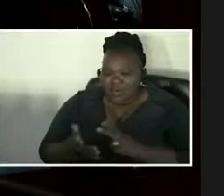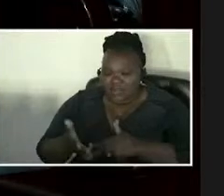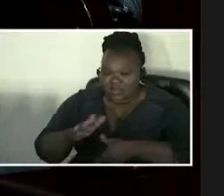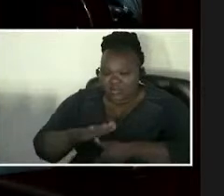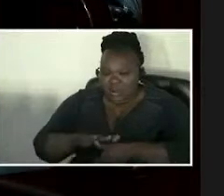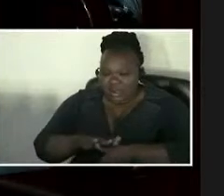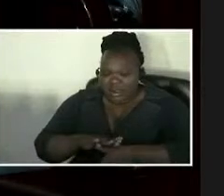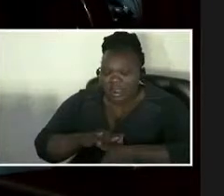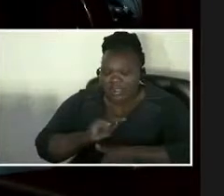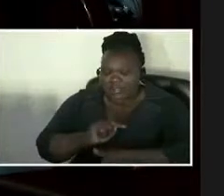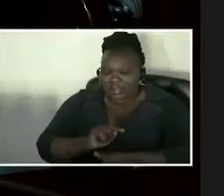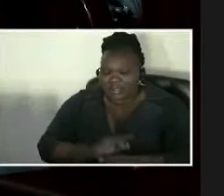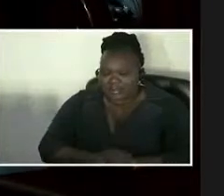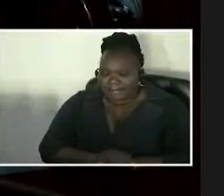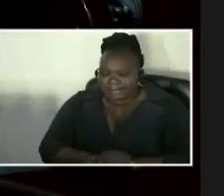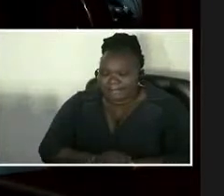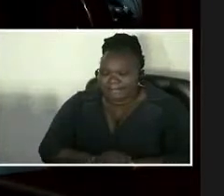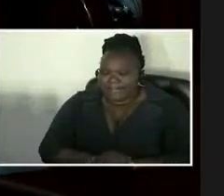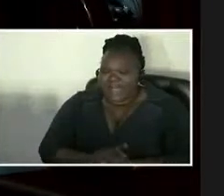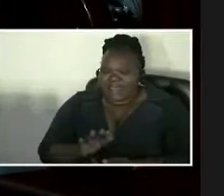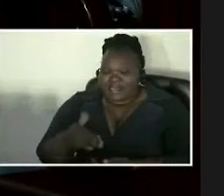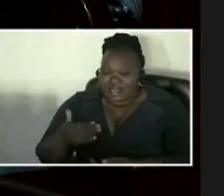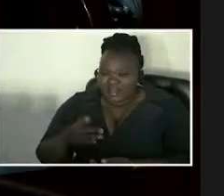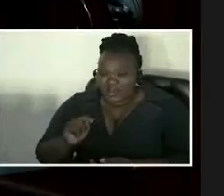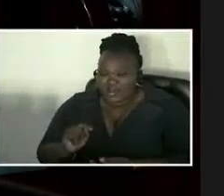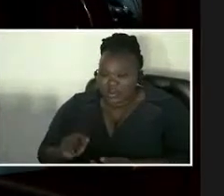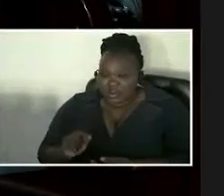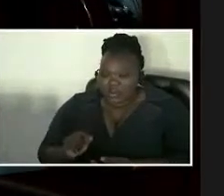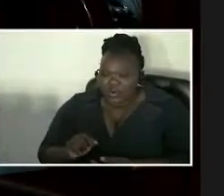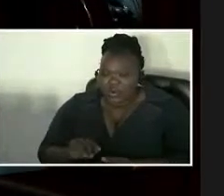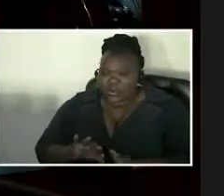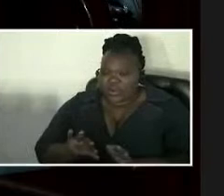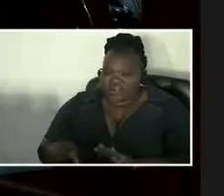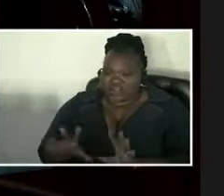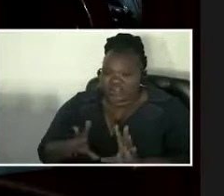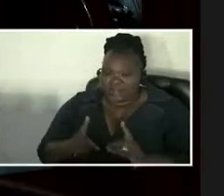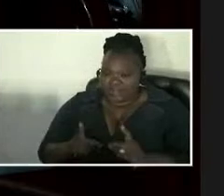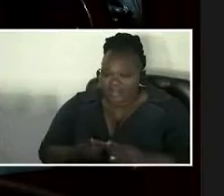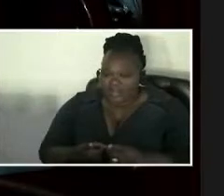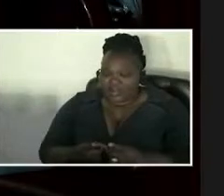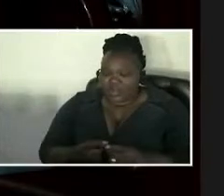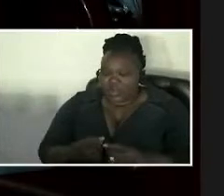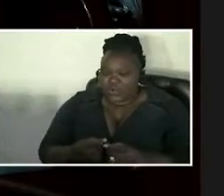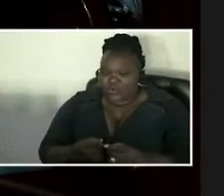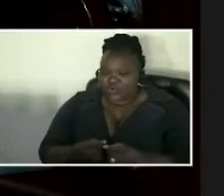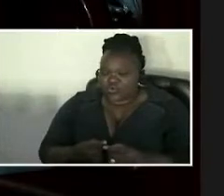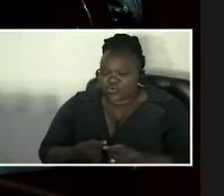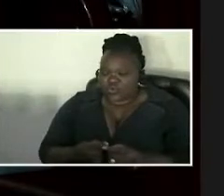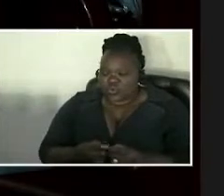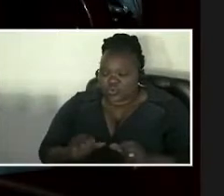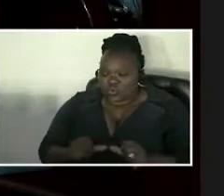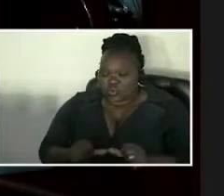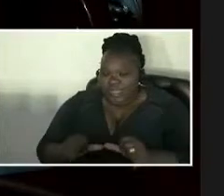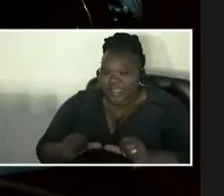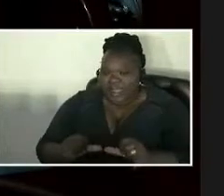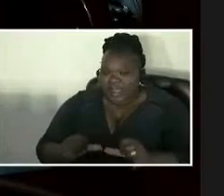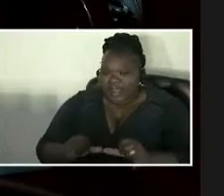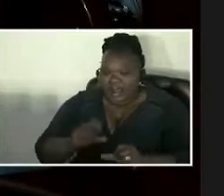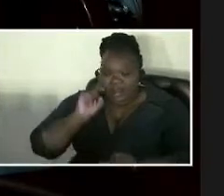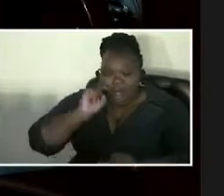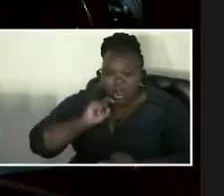to this item this then leaves the department to deal with the old cases so as to finalize